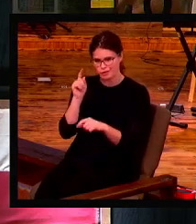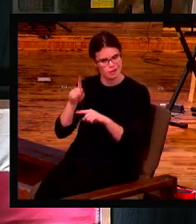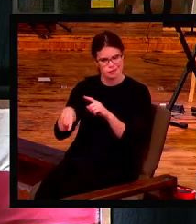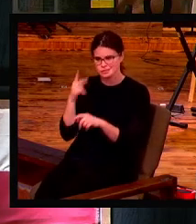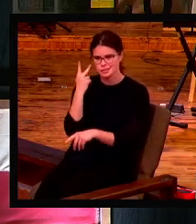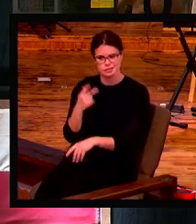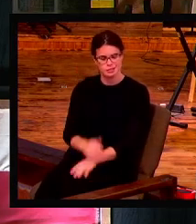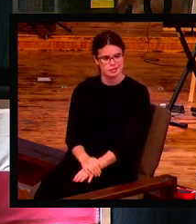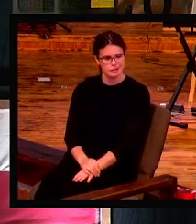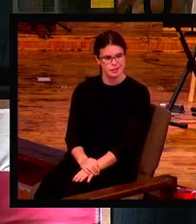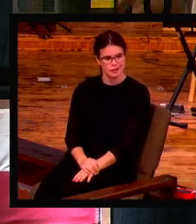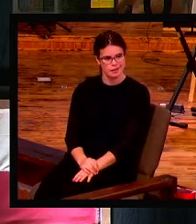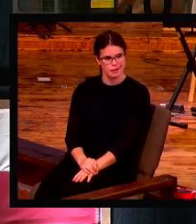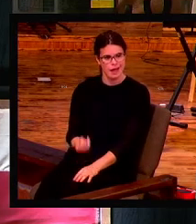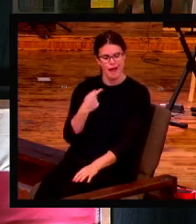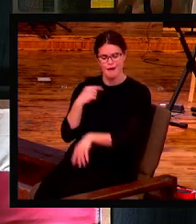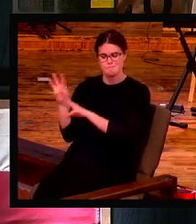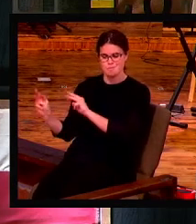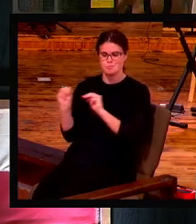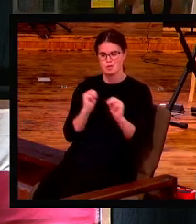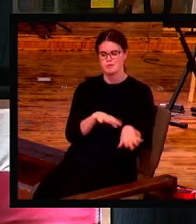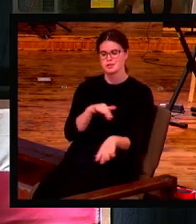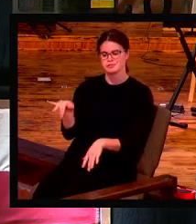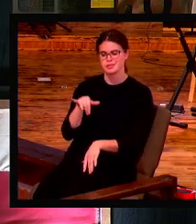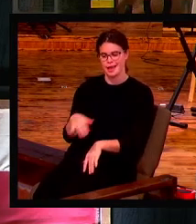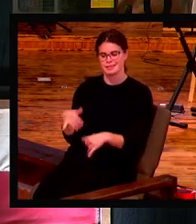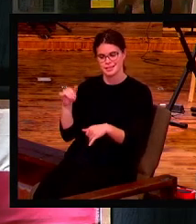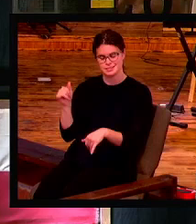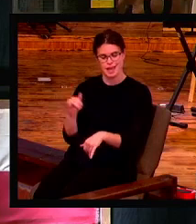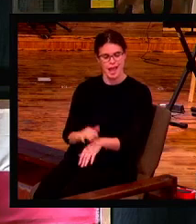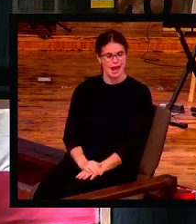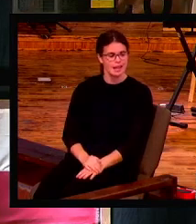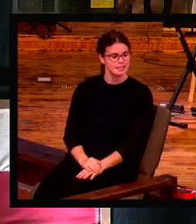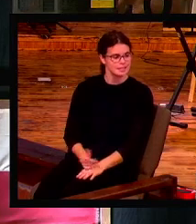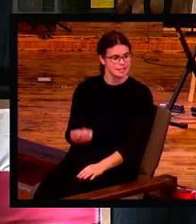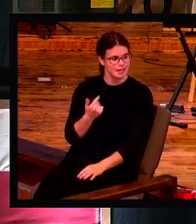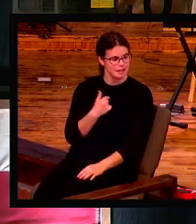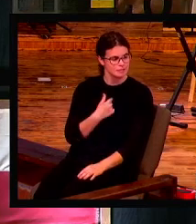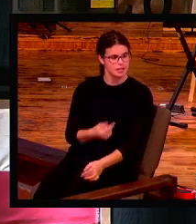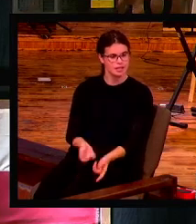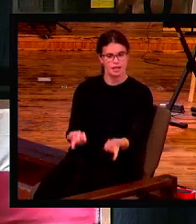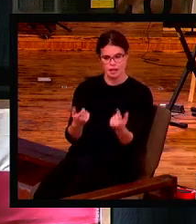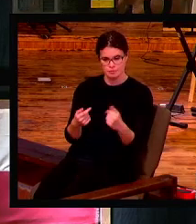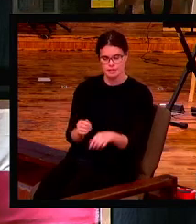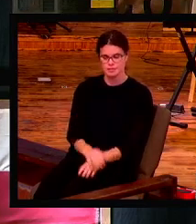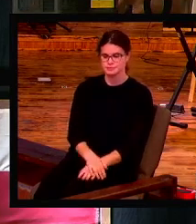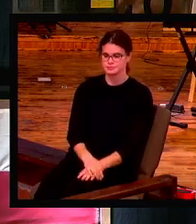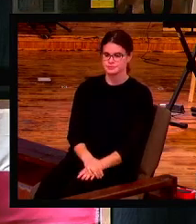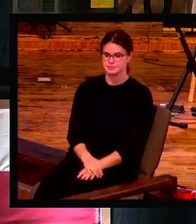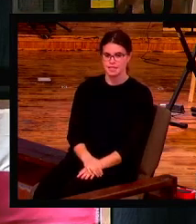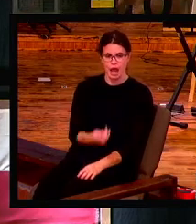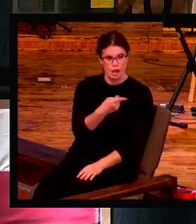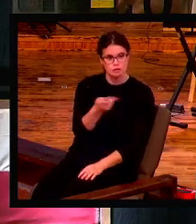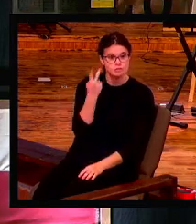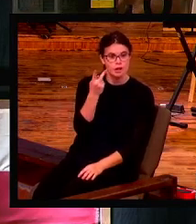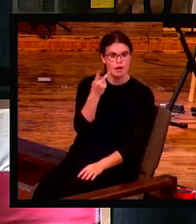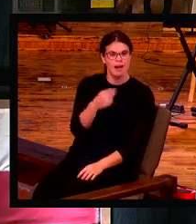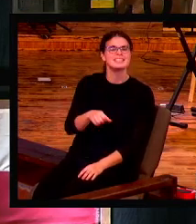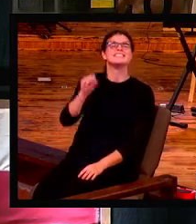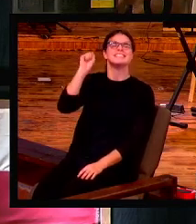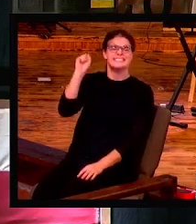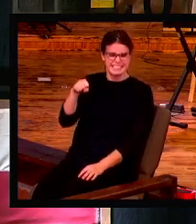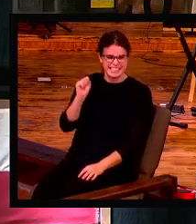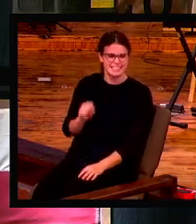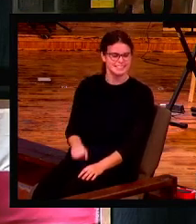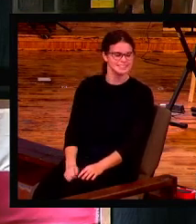I'm going to move it just like this, and then I'll come back and just reference my notes. How's that? Is that better? Yeah. All right. We figured it out. Okay.